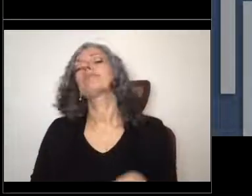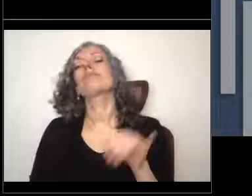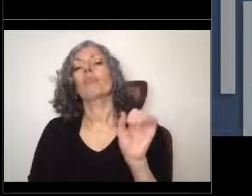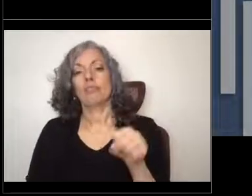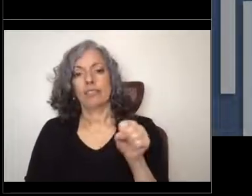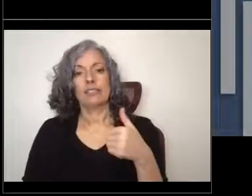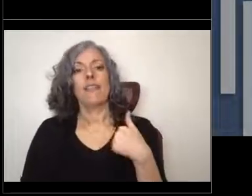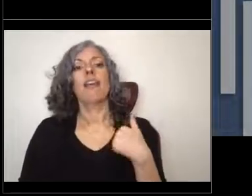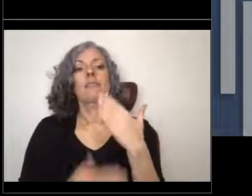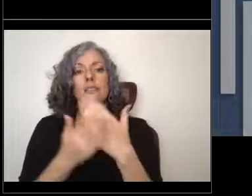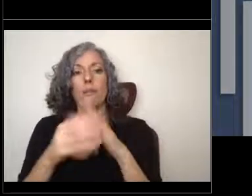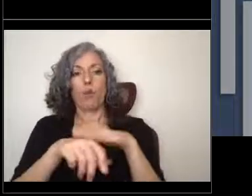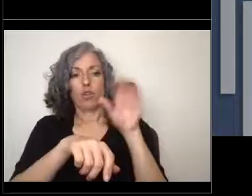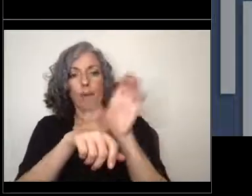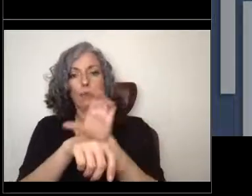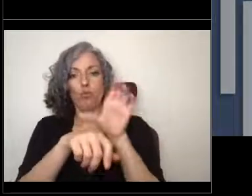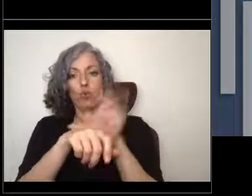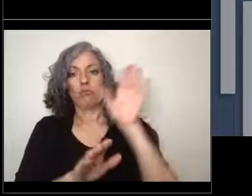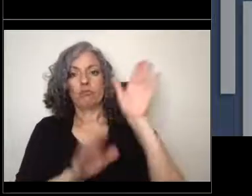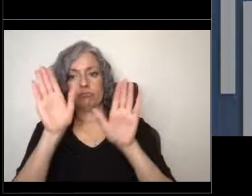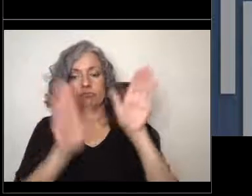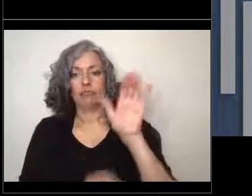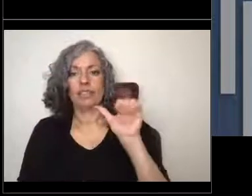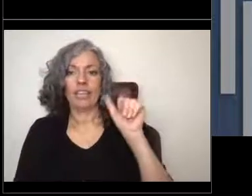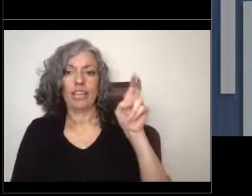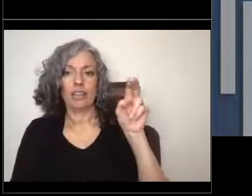time. I have Aaron Hoyt.